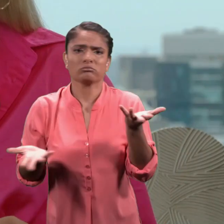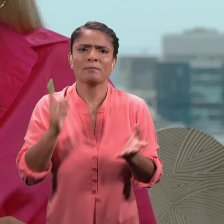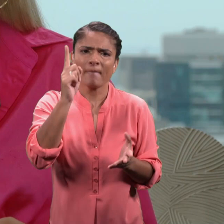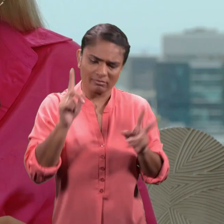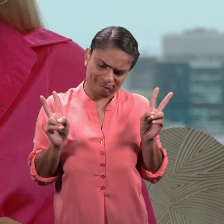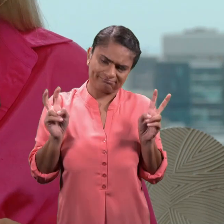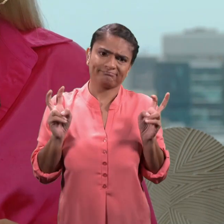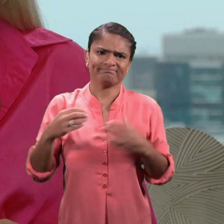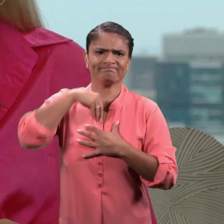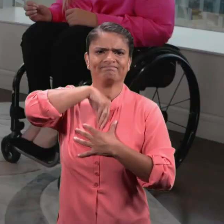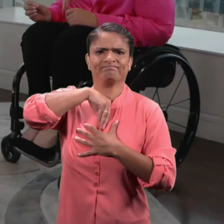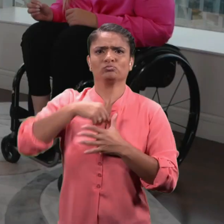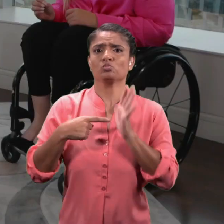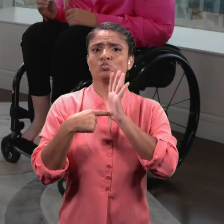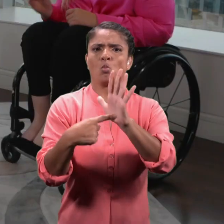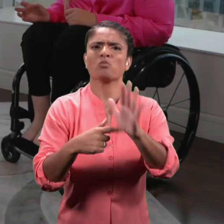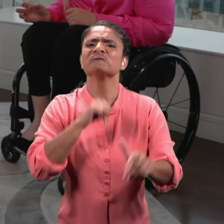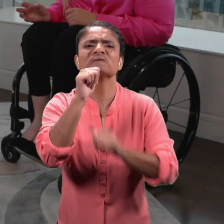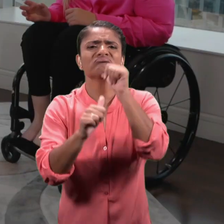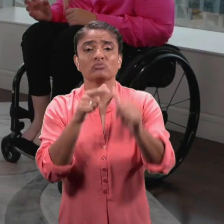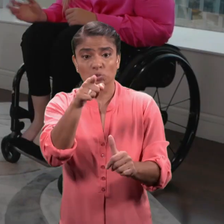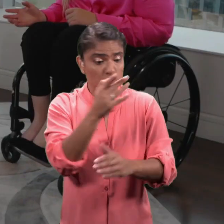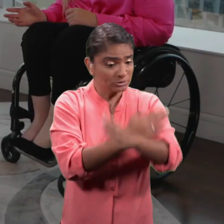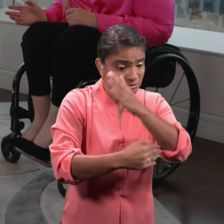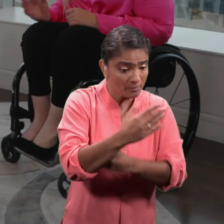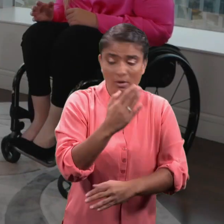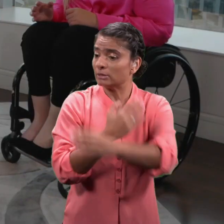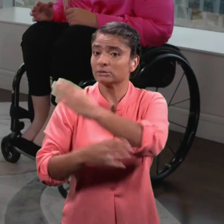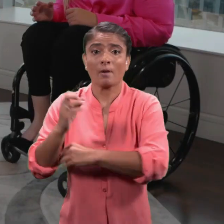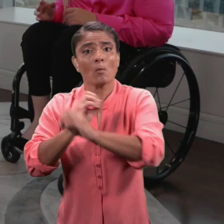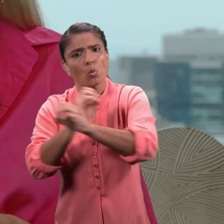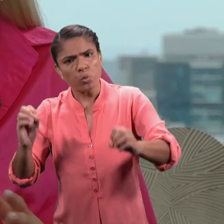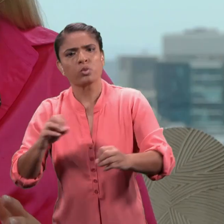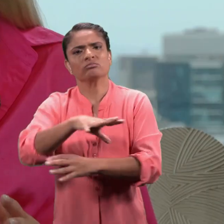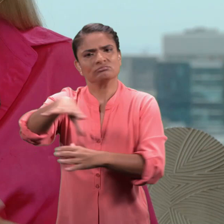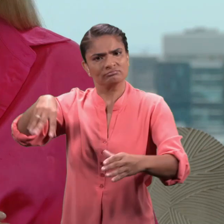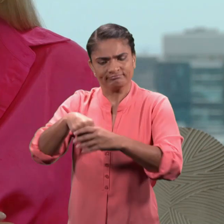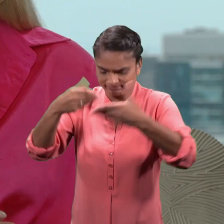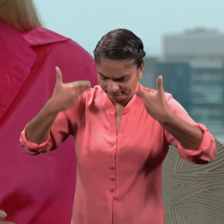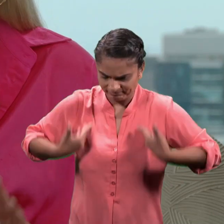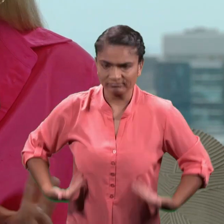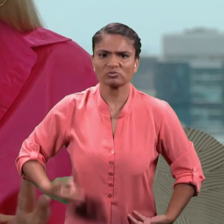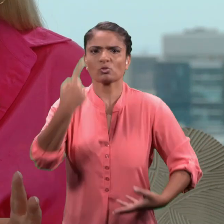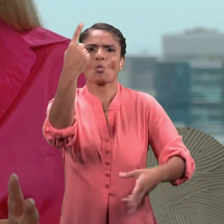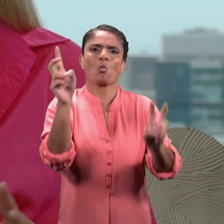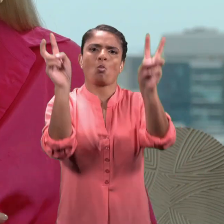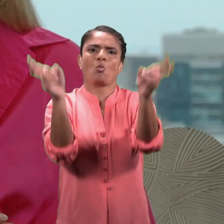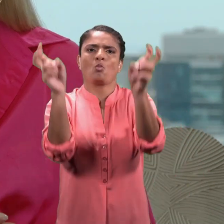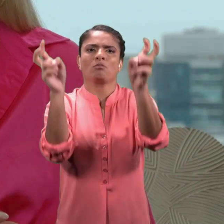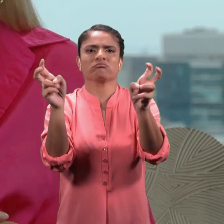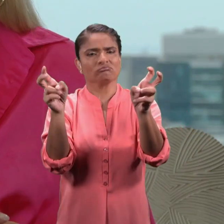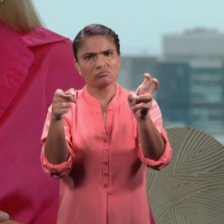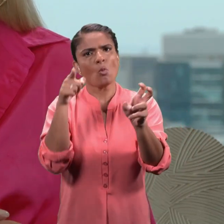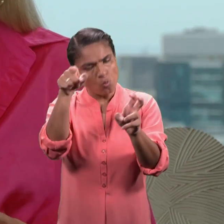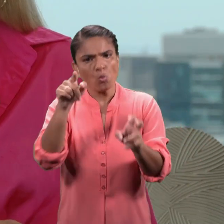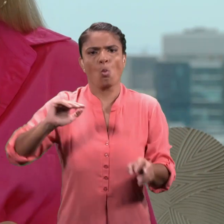the work you're going to do with that title. So it doesn't actually matter if you have a disability or not. So it would be amazing to have one big title and